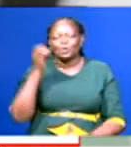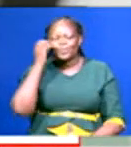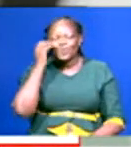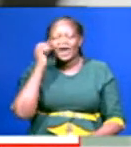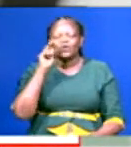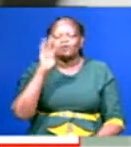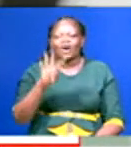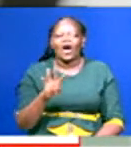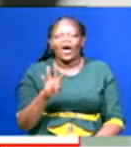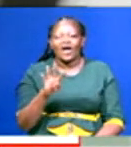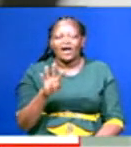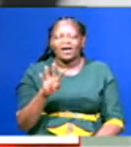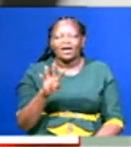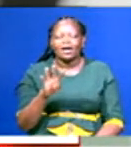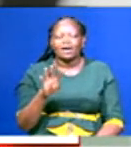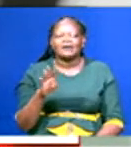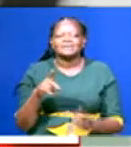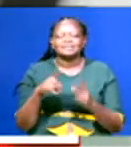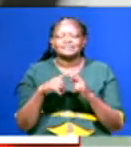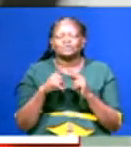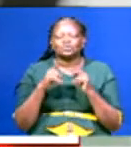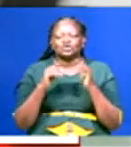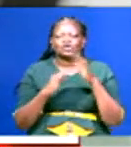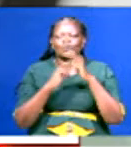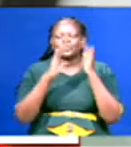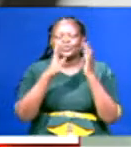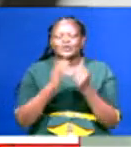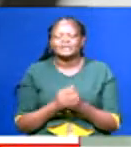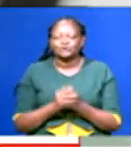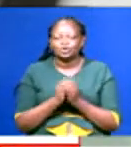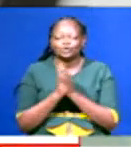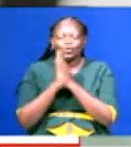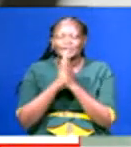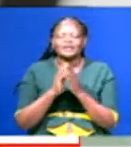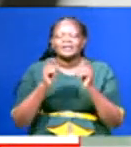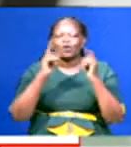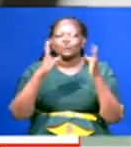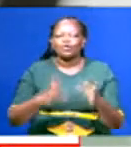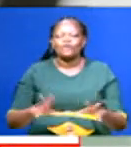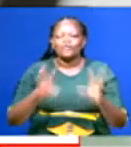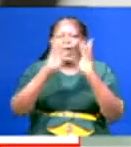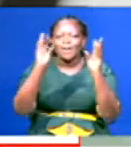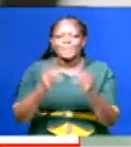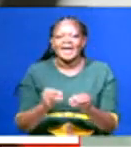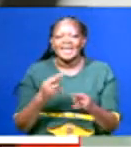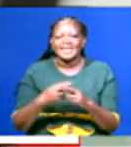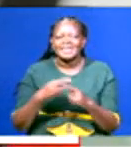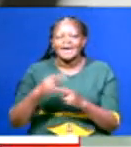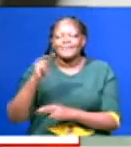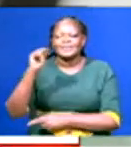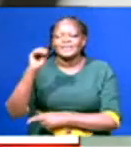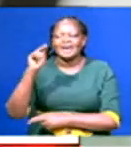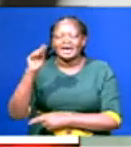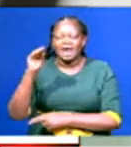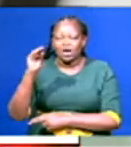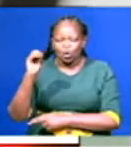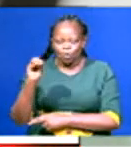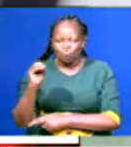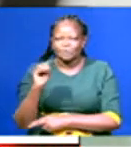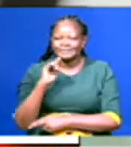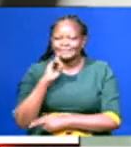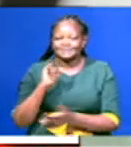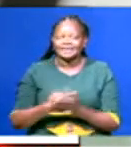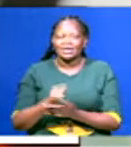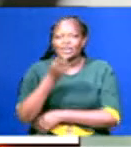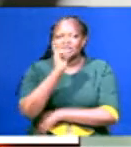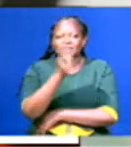TomBoyer24. We open with our top story. Now, the controller of budget, Margaret Nyakango, now claims she was threatened